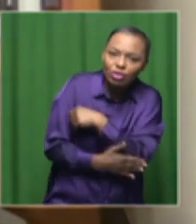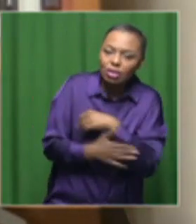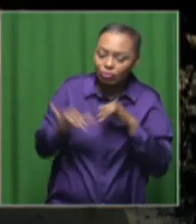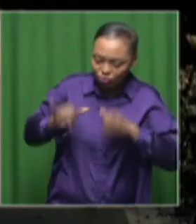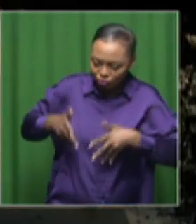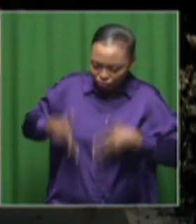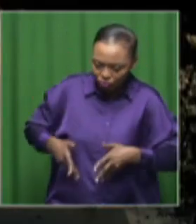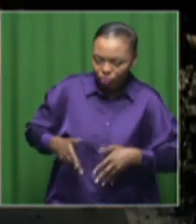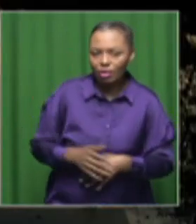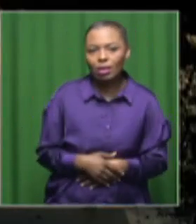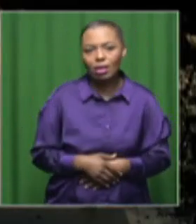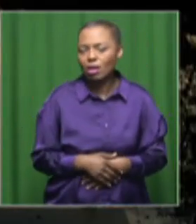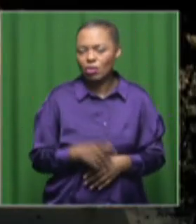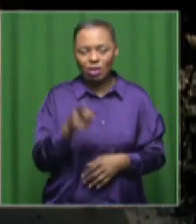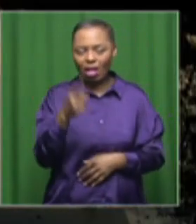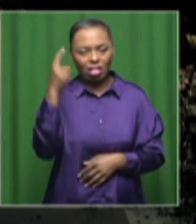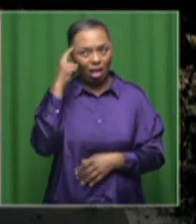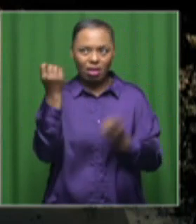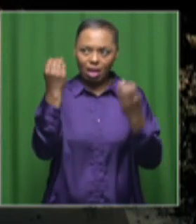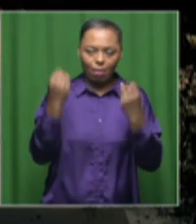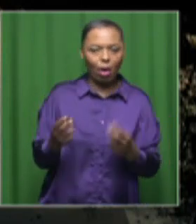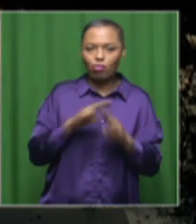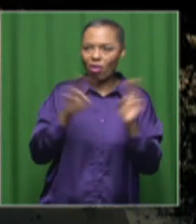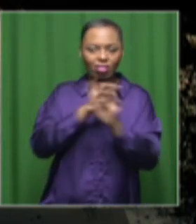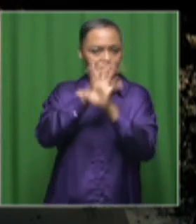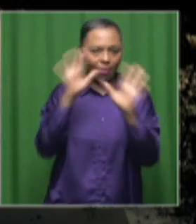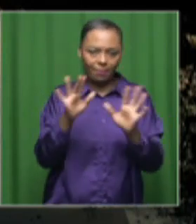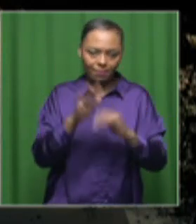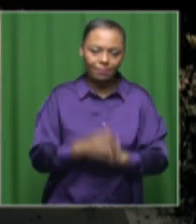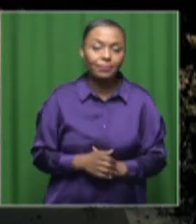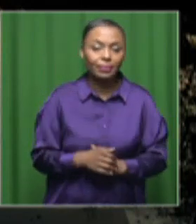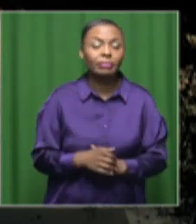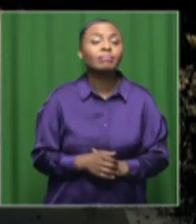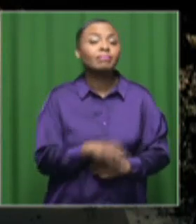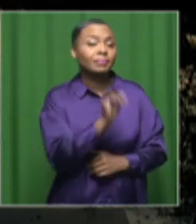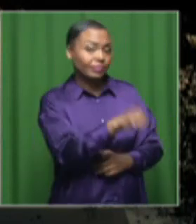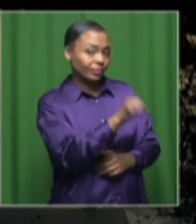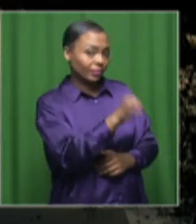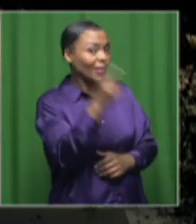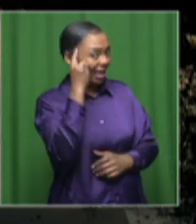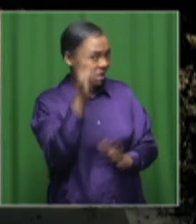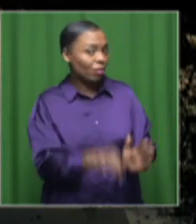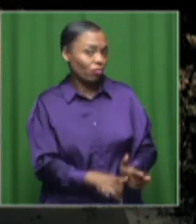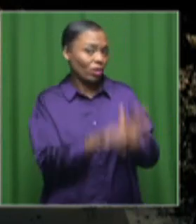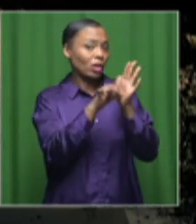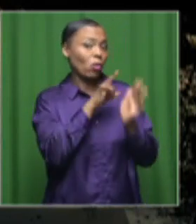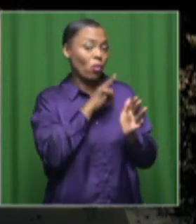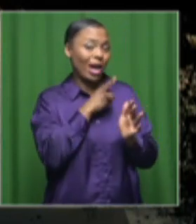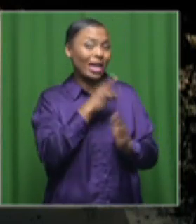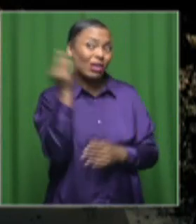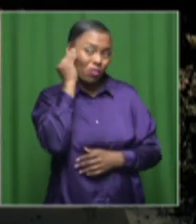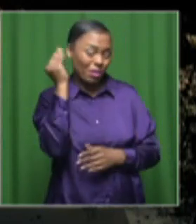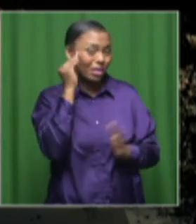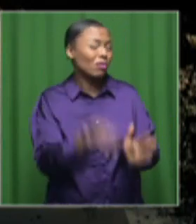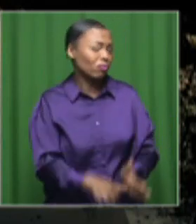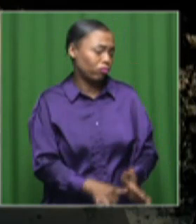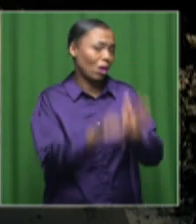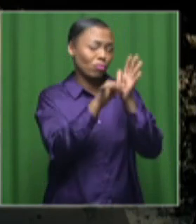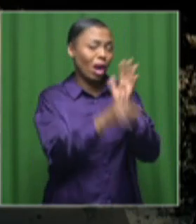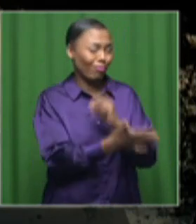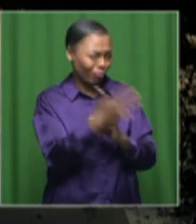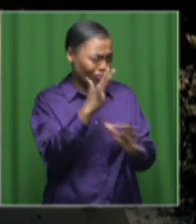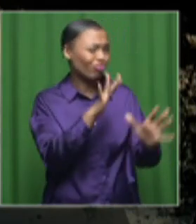yeah. And I think that's an important point, Duma, because the credibility of this information is absolutely